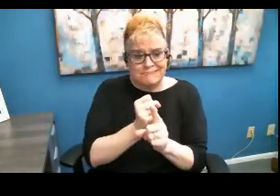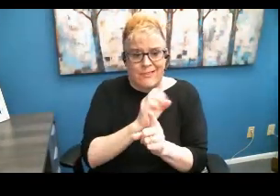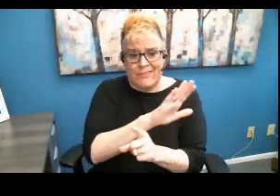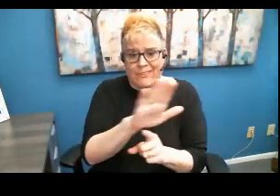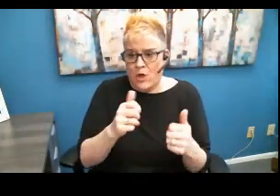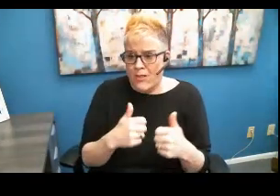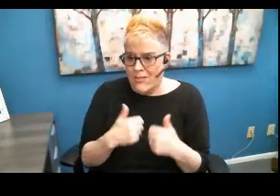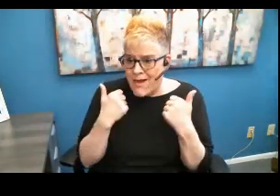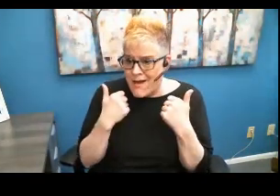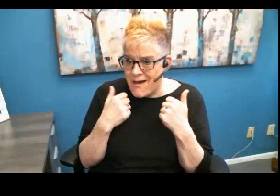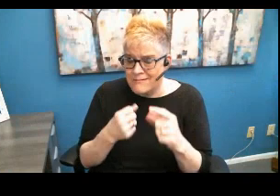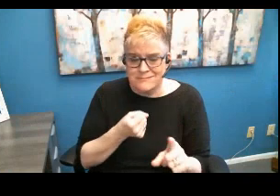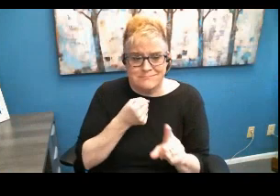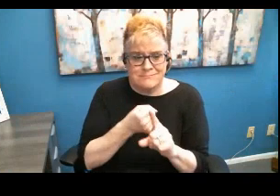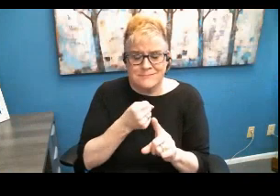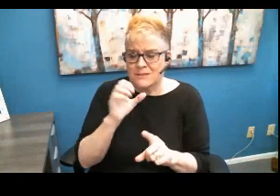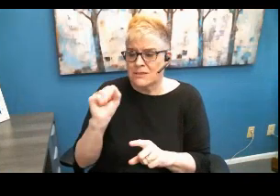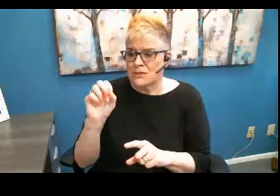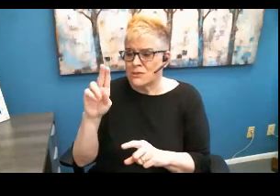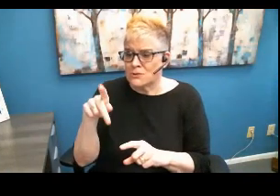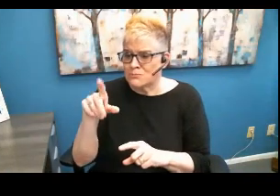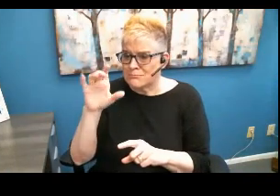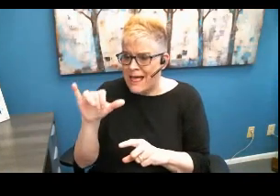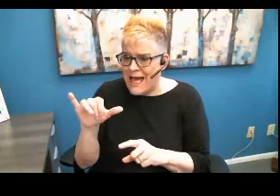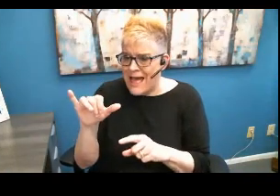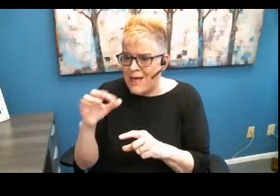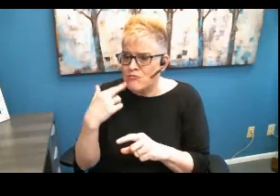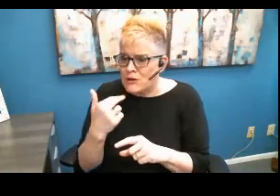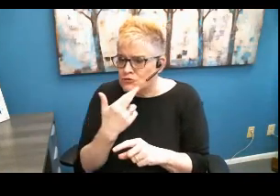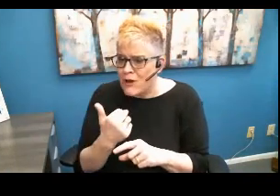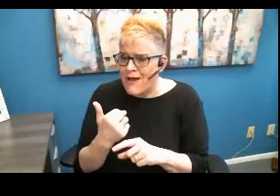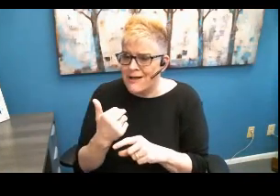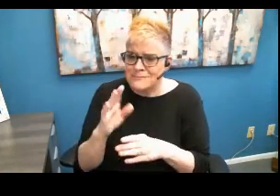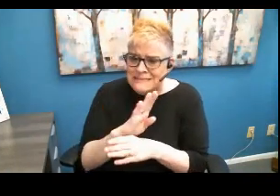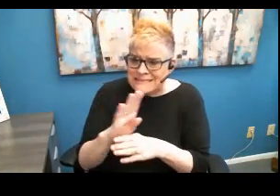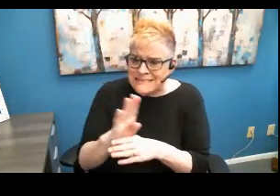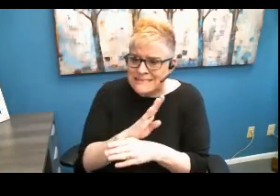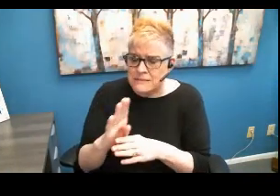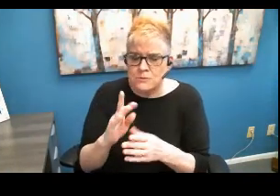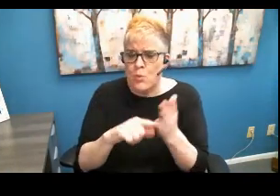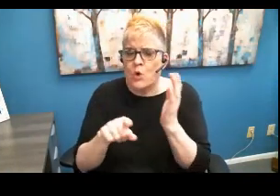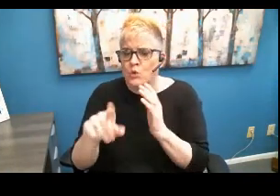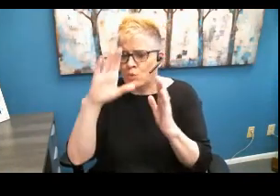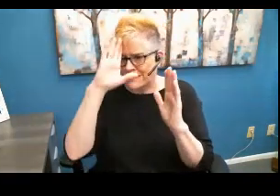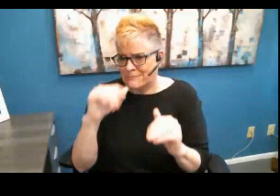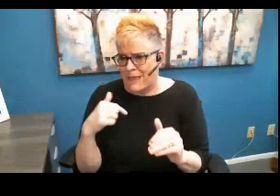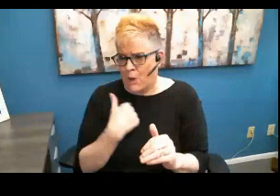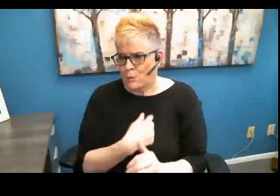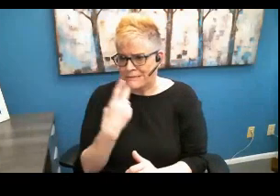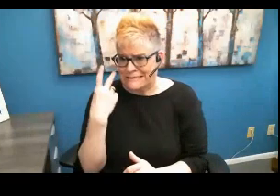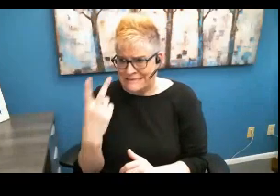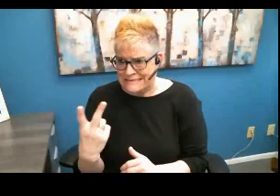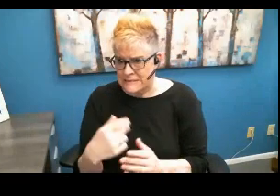is the impact on our supply chains? What would you expect that we would see? I could start,